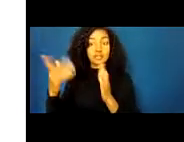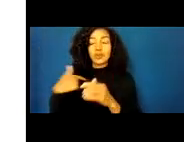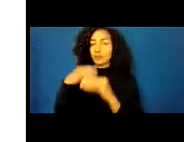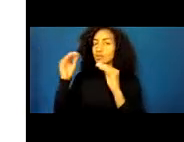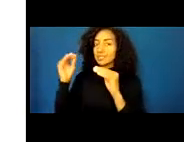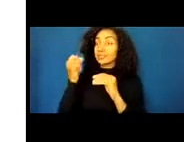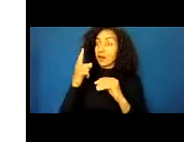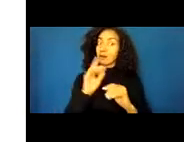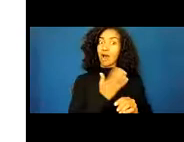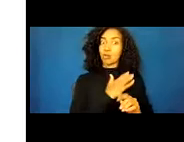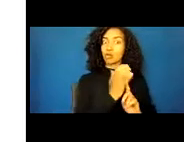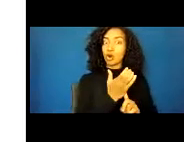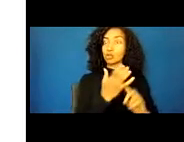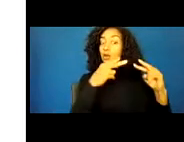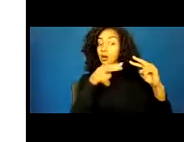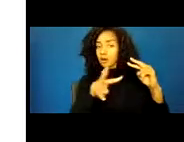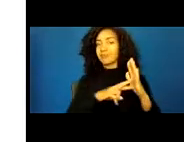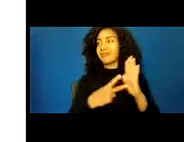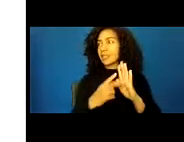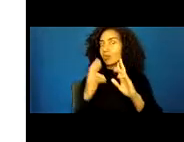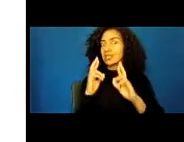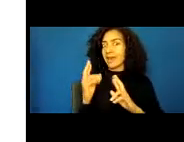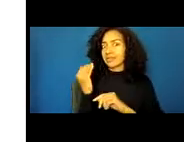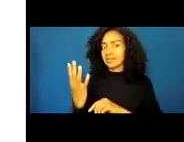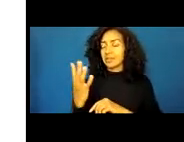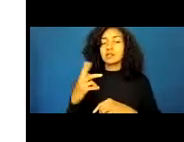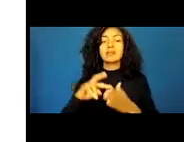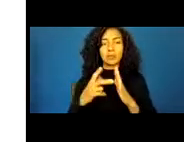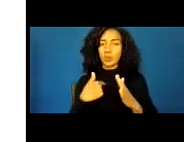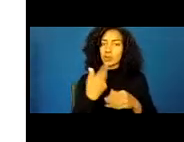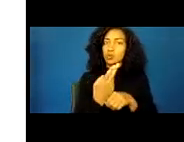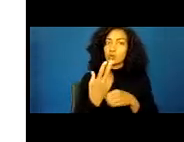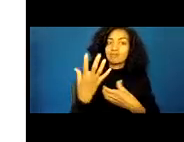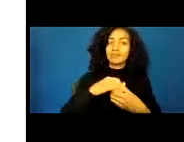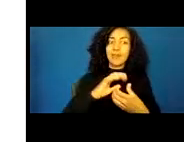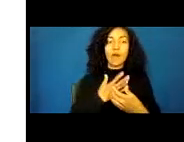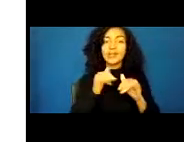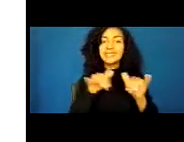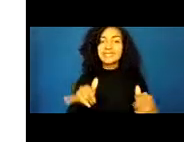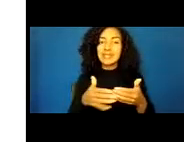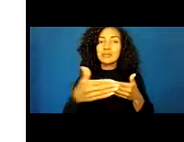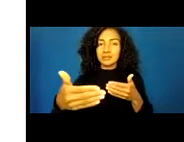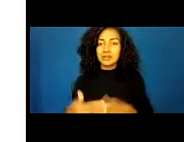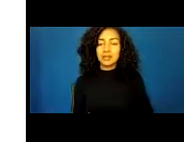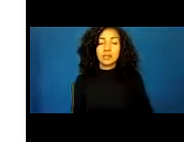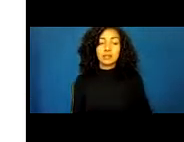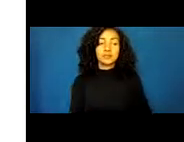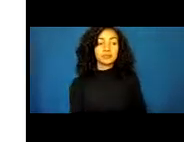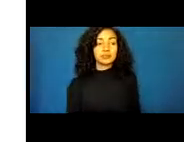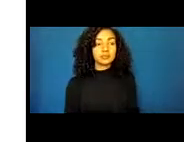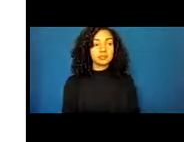And so we integrate these into our systems as well as we move forward. And